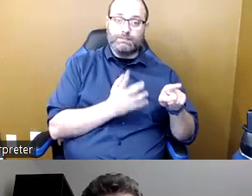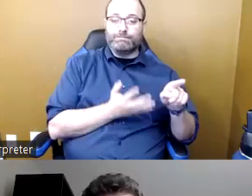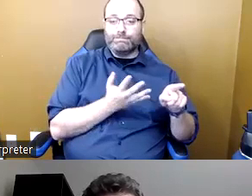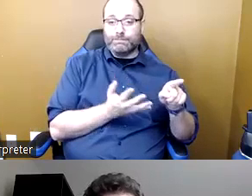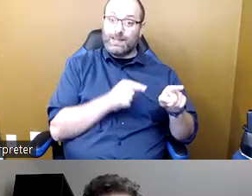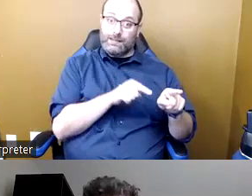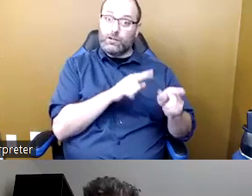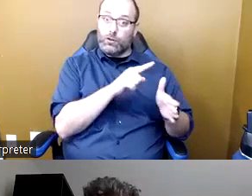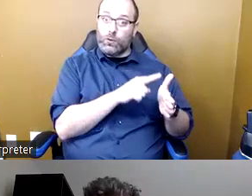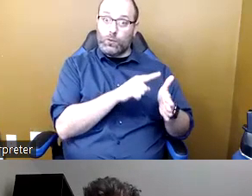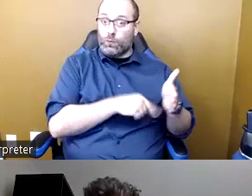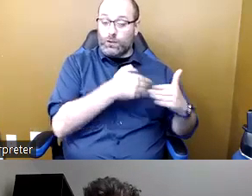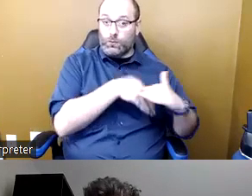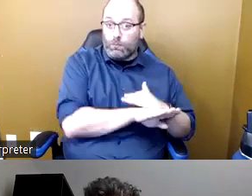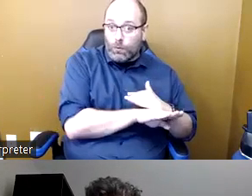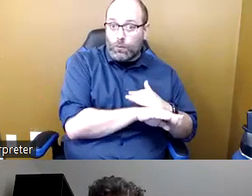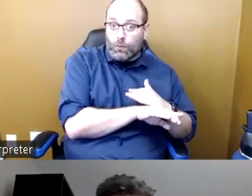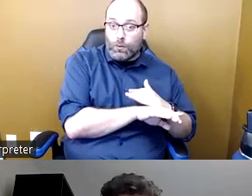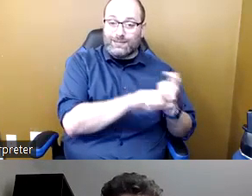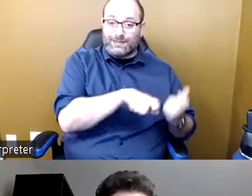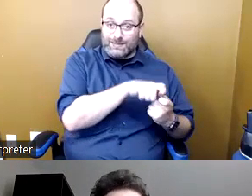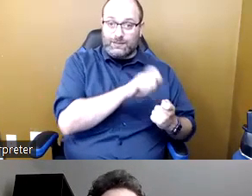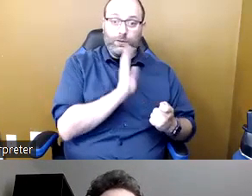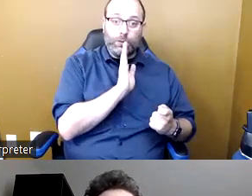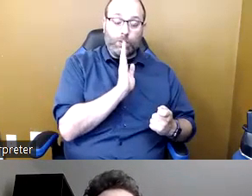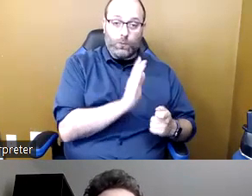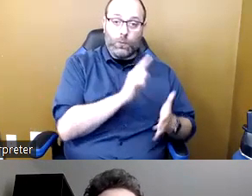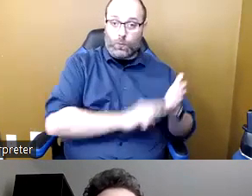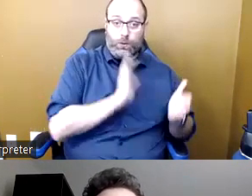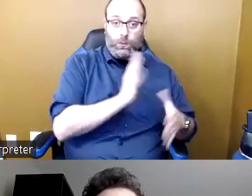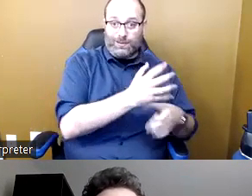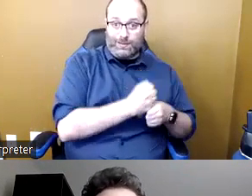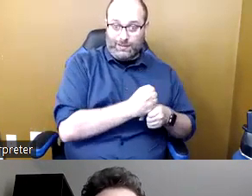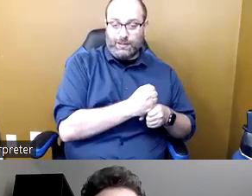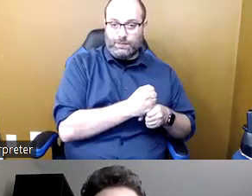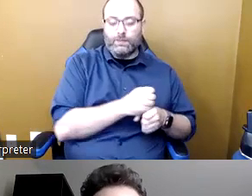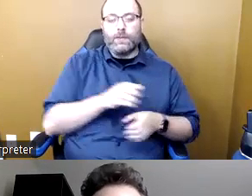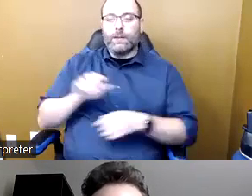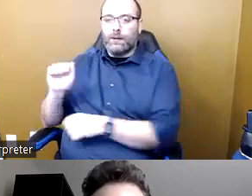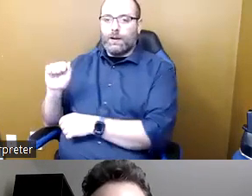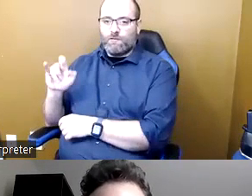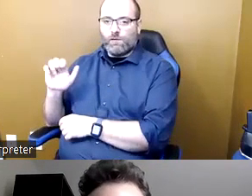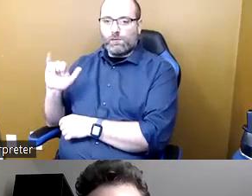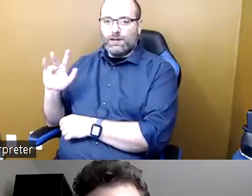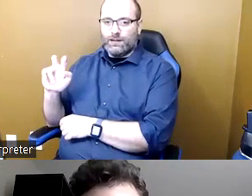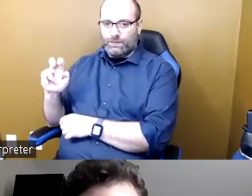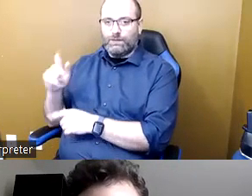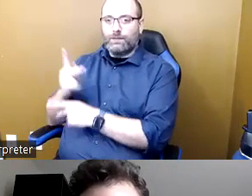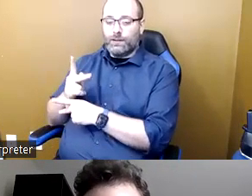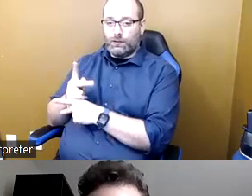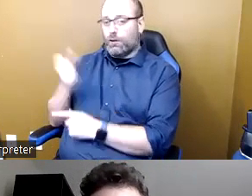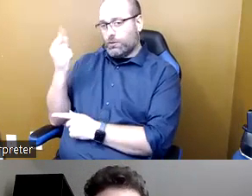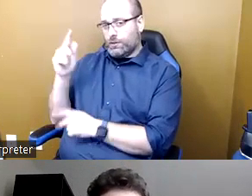this is what you were born as, this is exactly what you're going to get. Affirmative care is understanding the person,